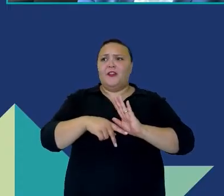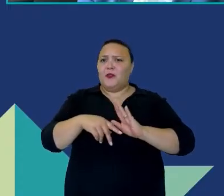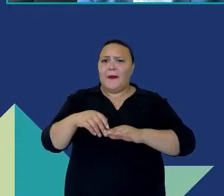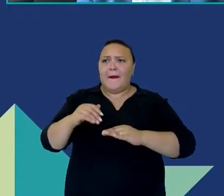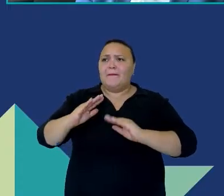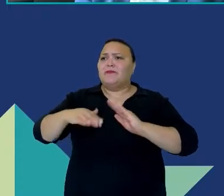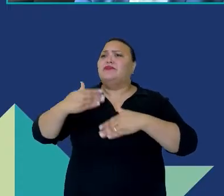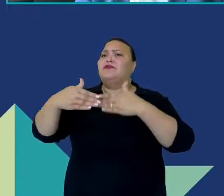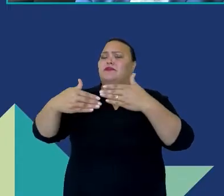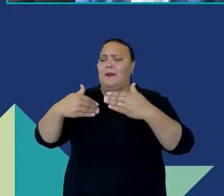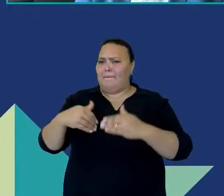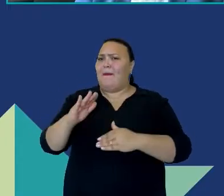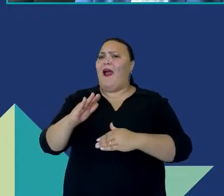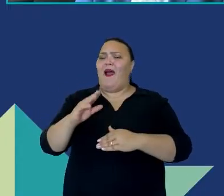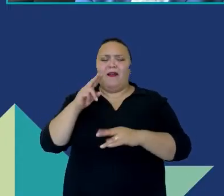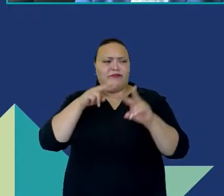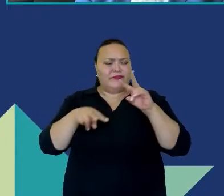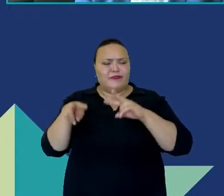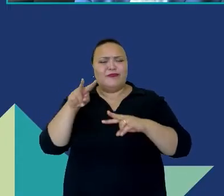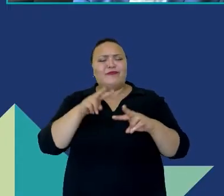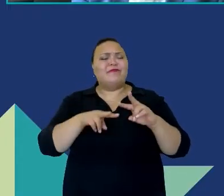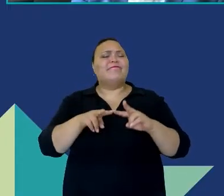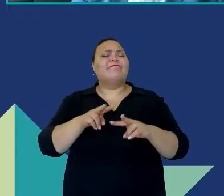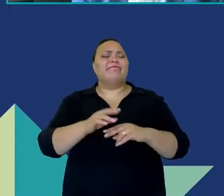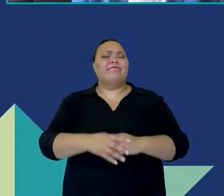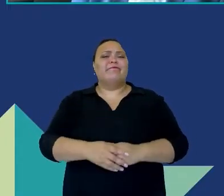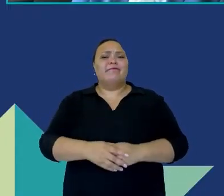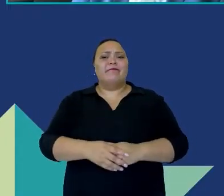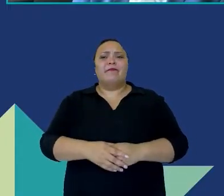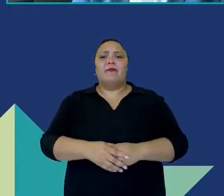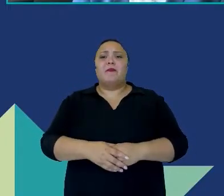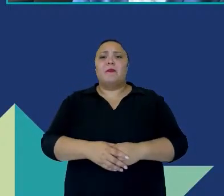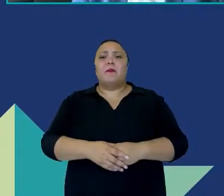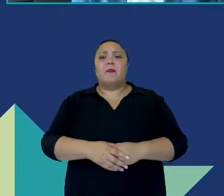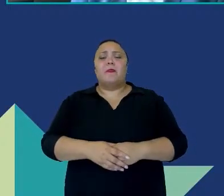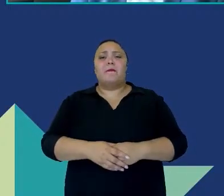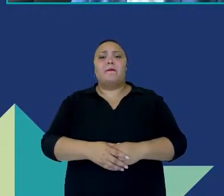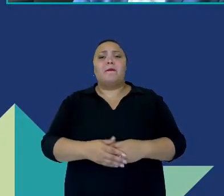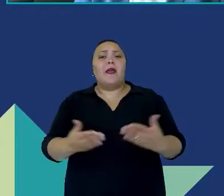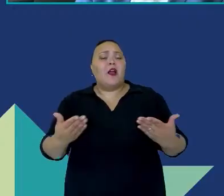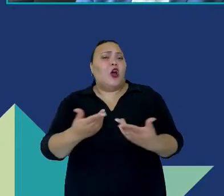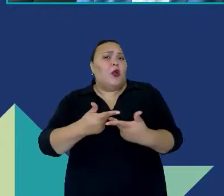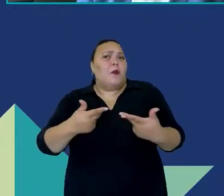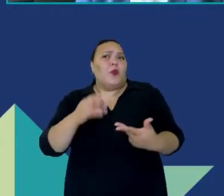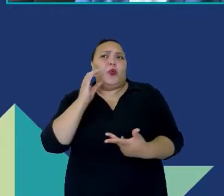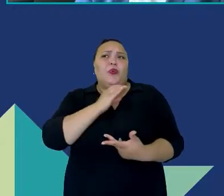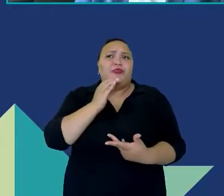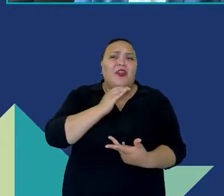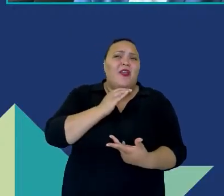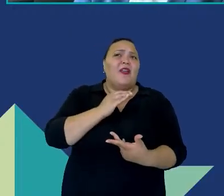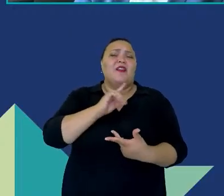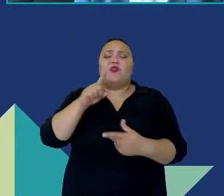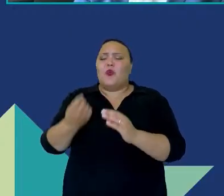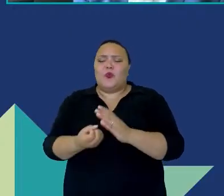thermal imaging is becoming quite popular, and we know seepage and internal erosion is a